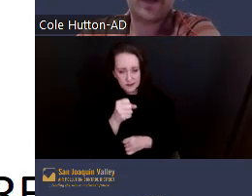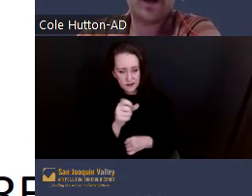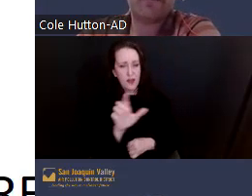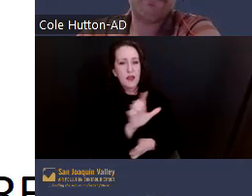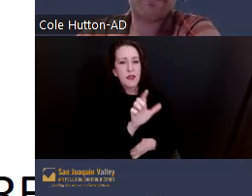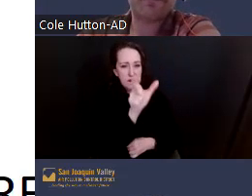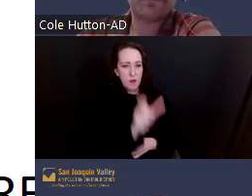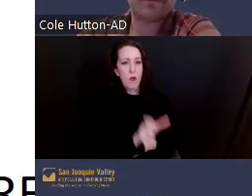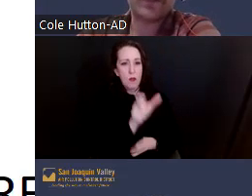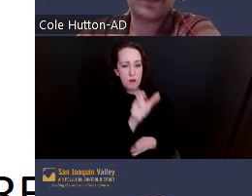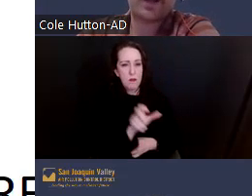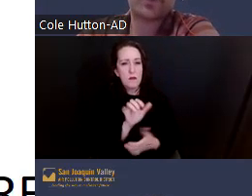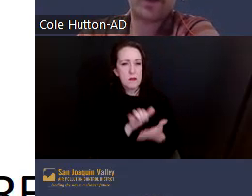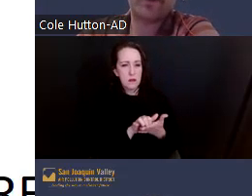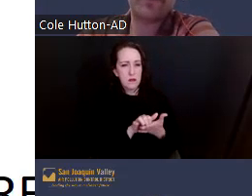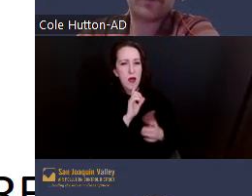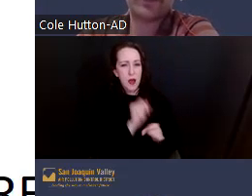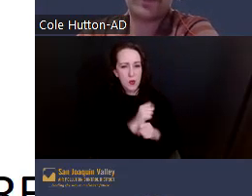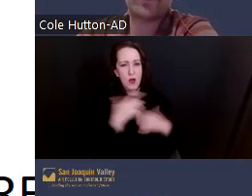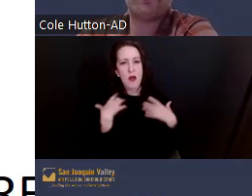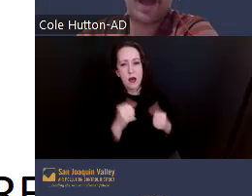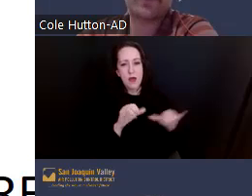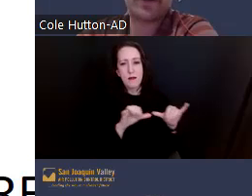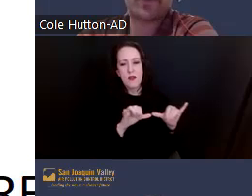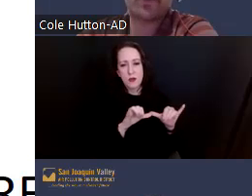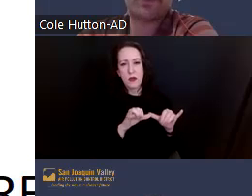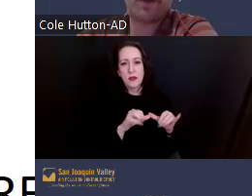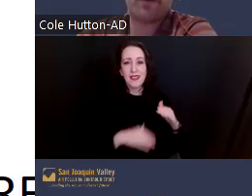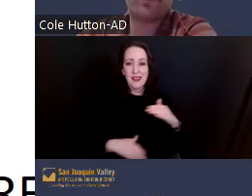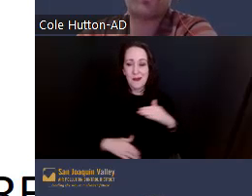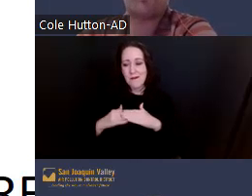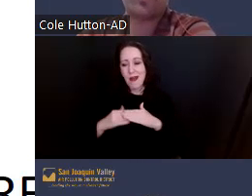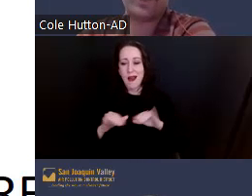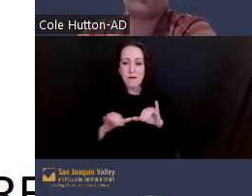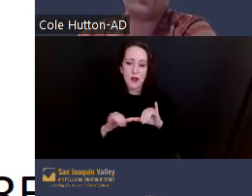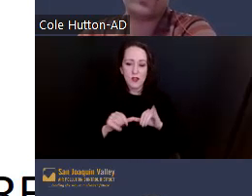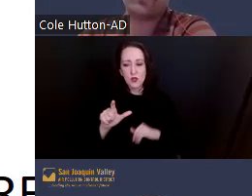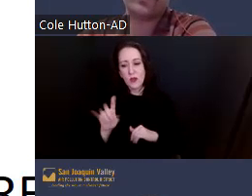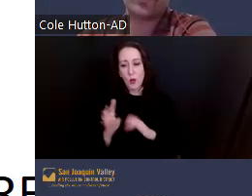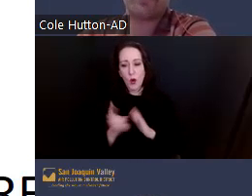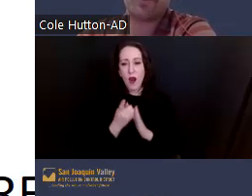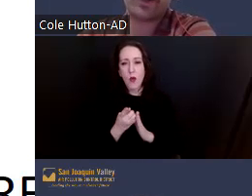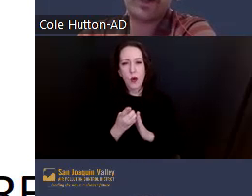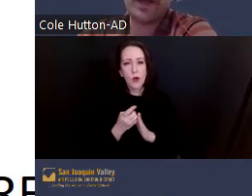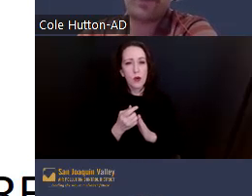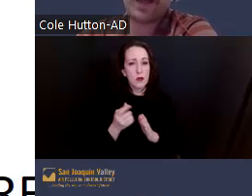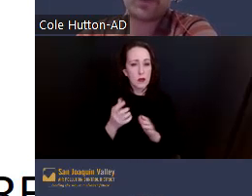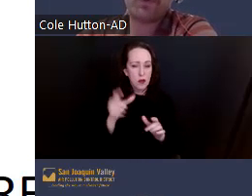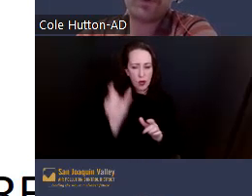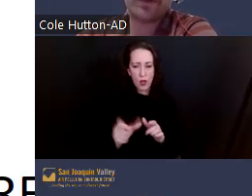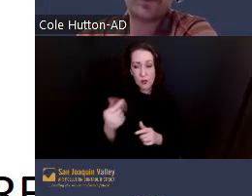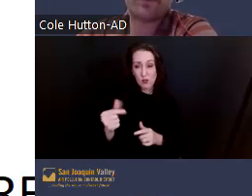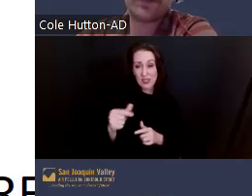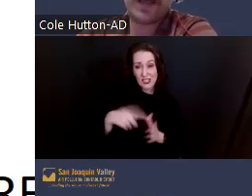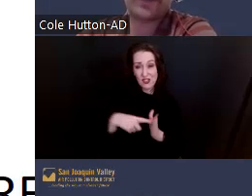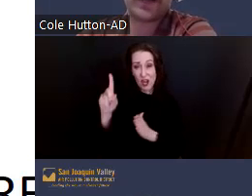left is the actual health metric, and then on the max measured 24-hour, the column on the right with the green check mark, that's what